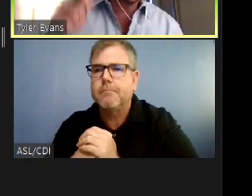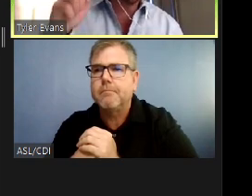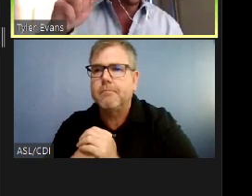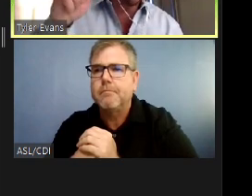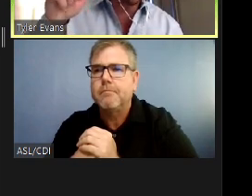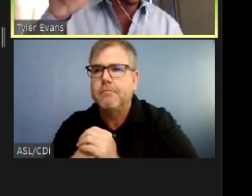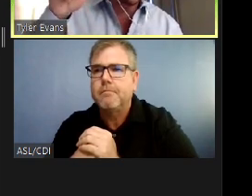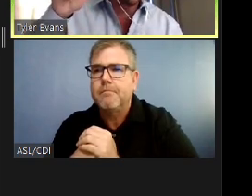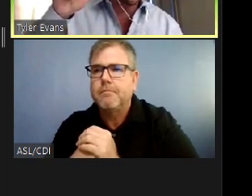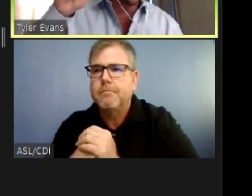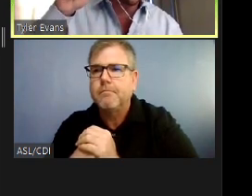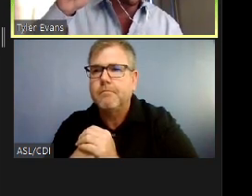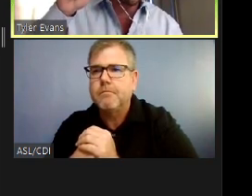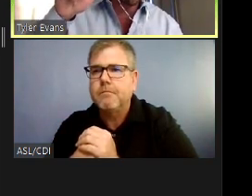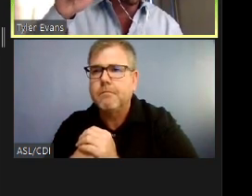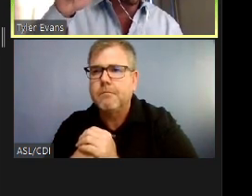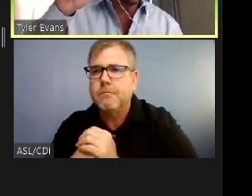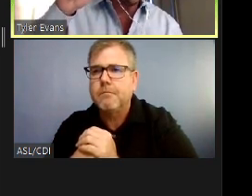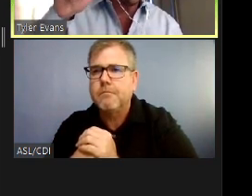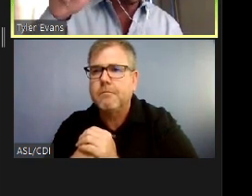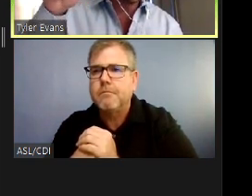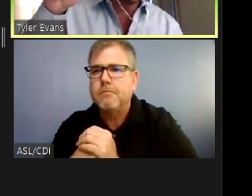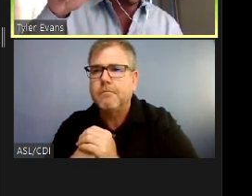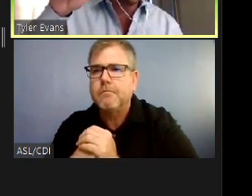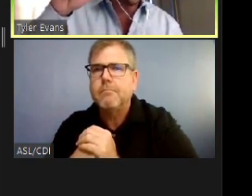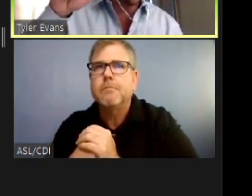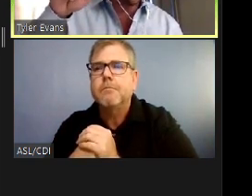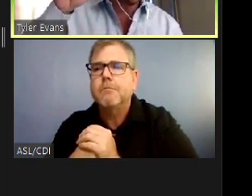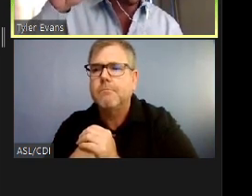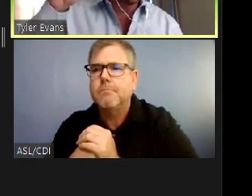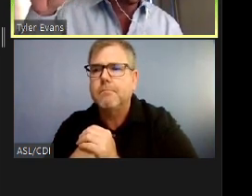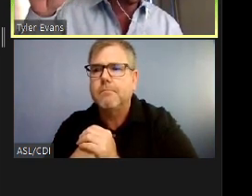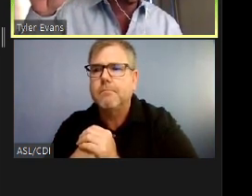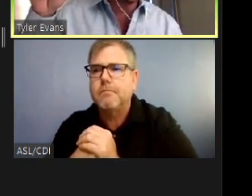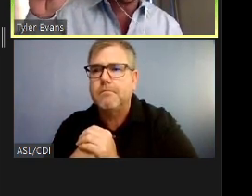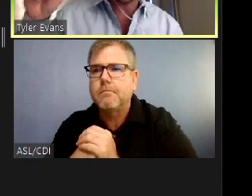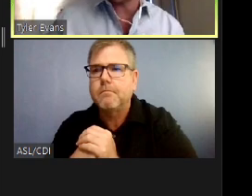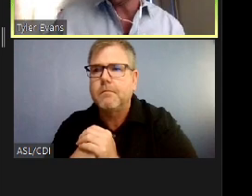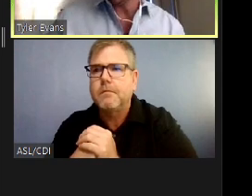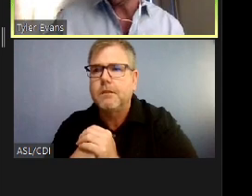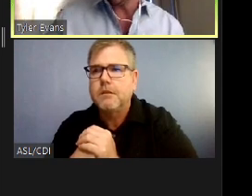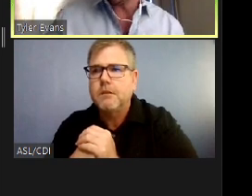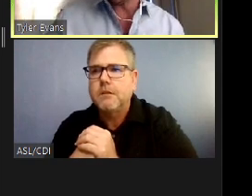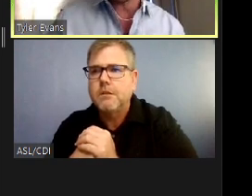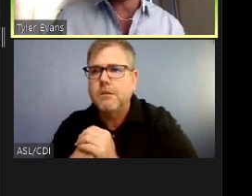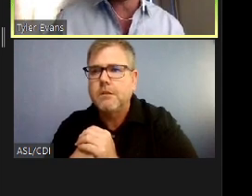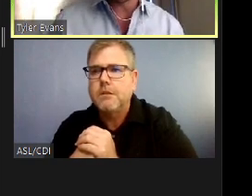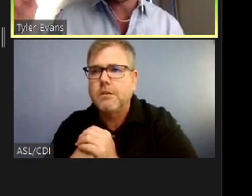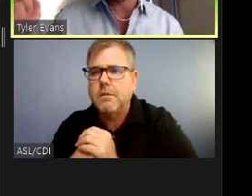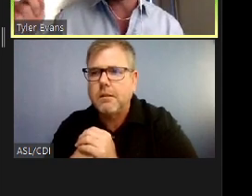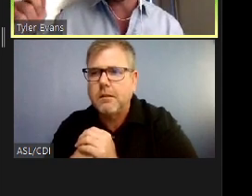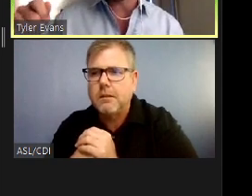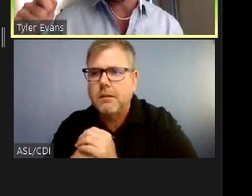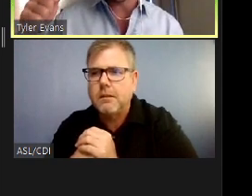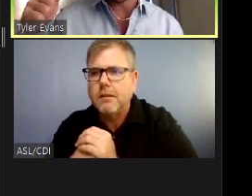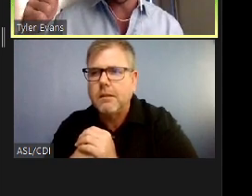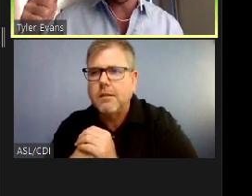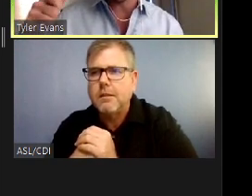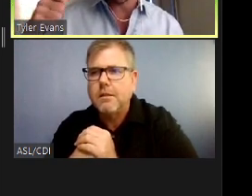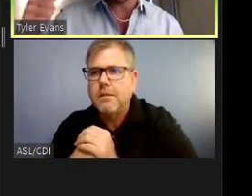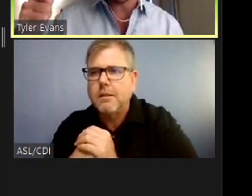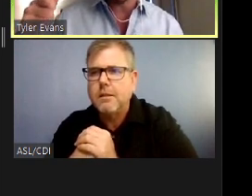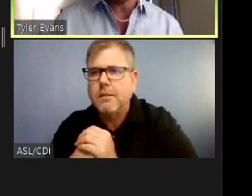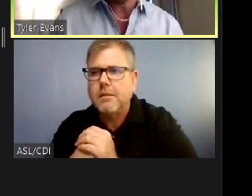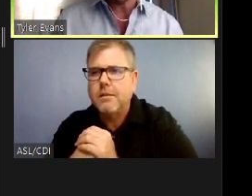so those spike proteins basically are what's appearing to be the crown. And so those spike proteins essentially